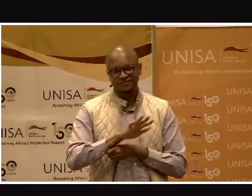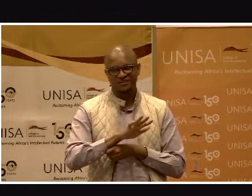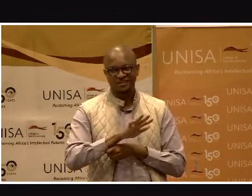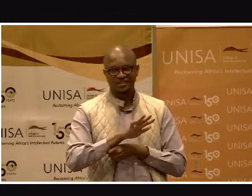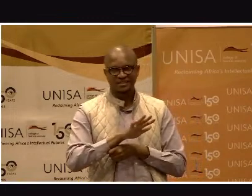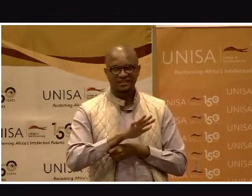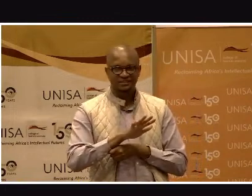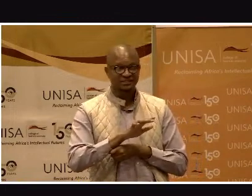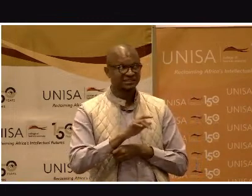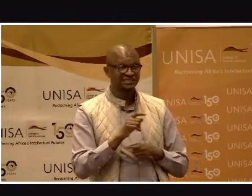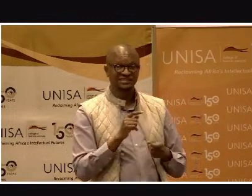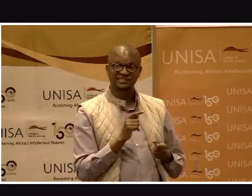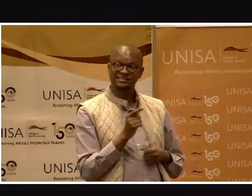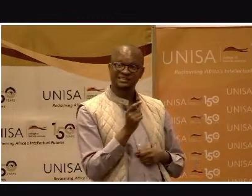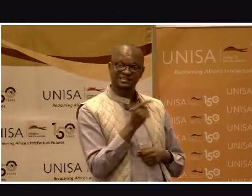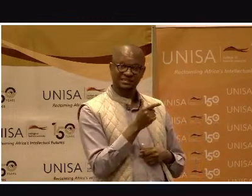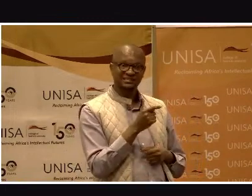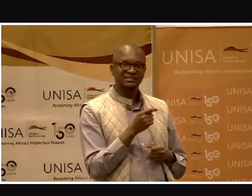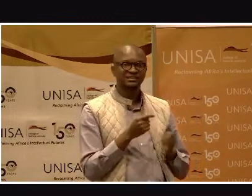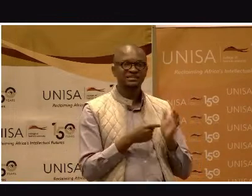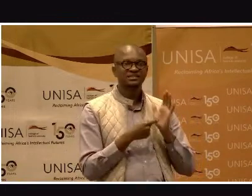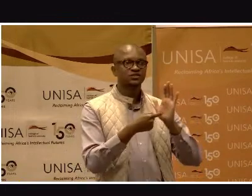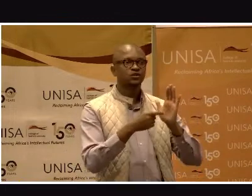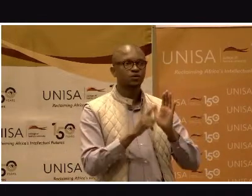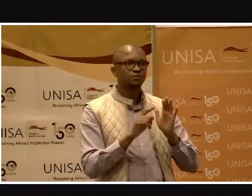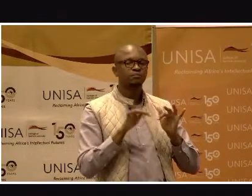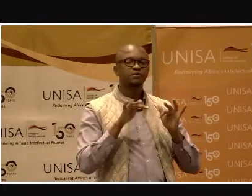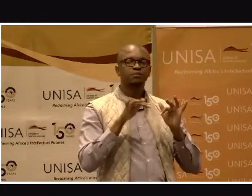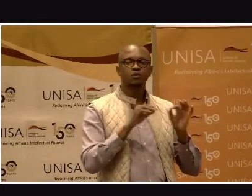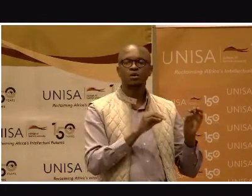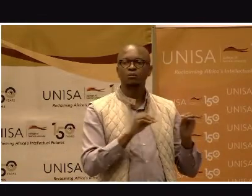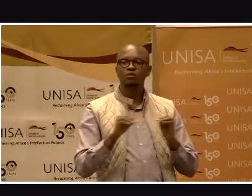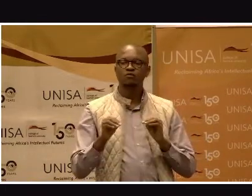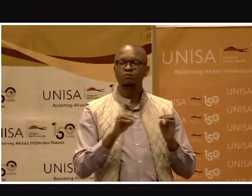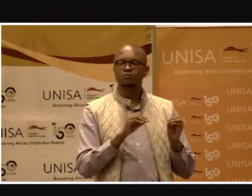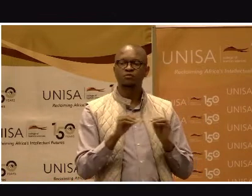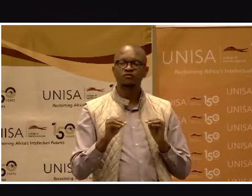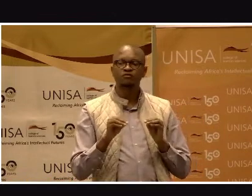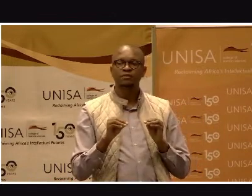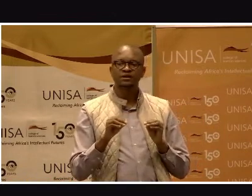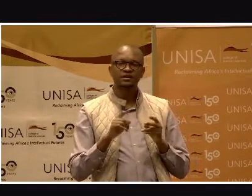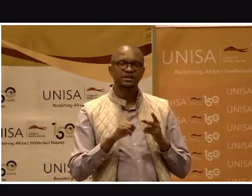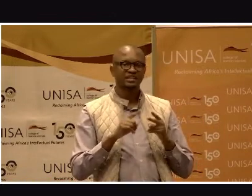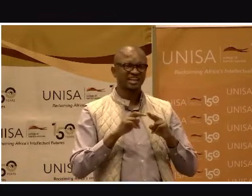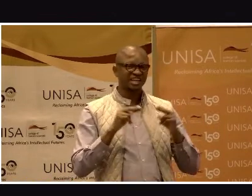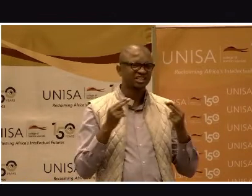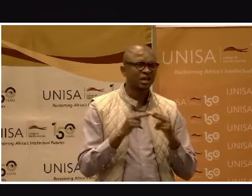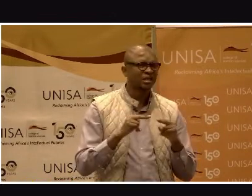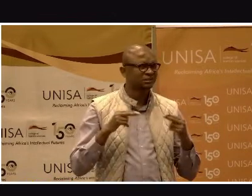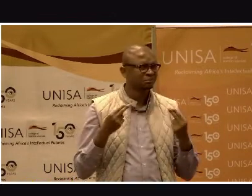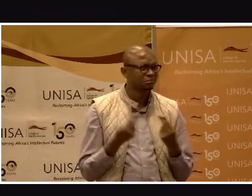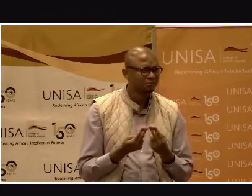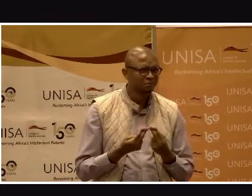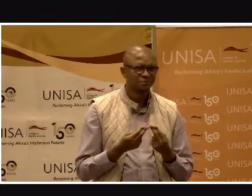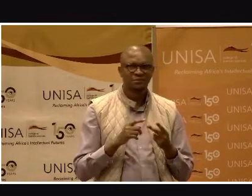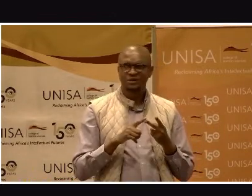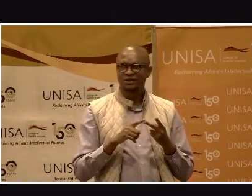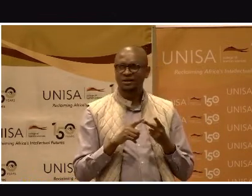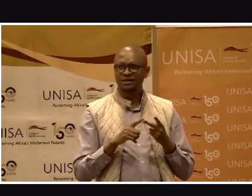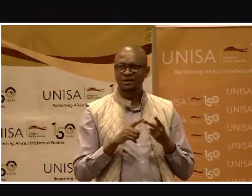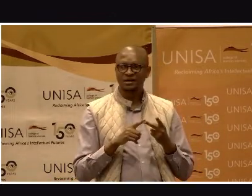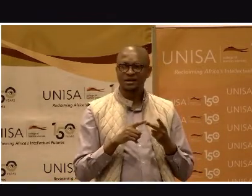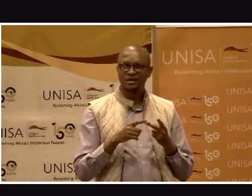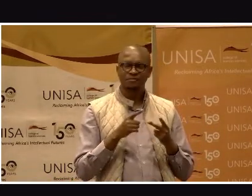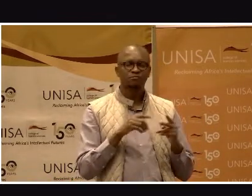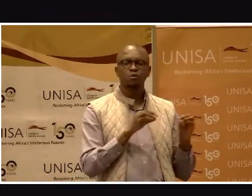We saw the effect of movements like nationalism, urbanization, and globalization.